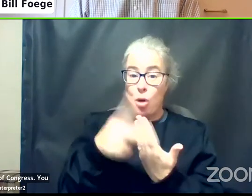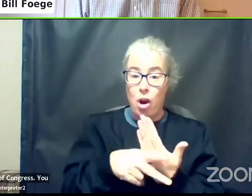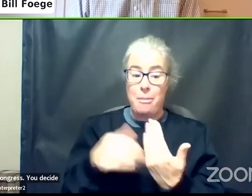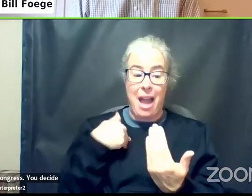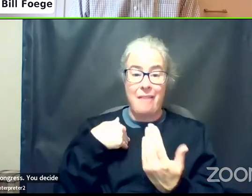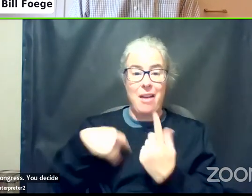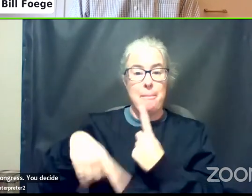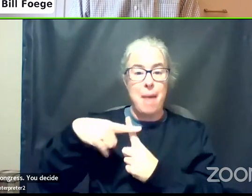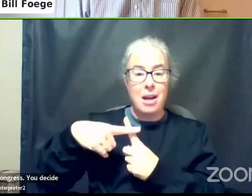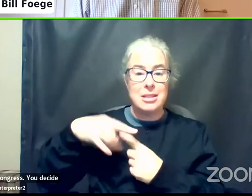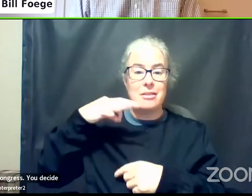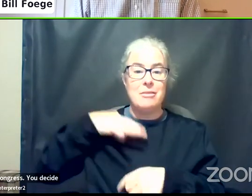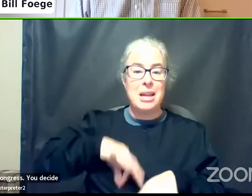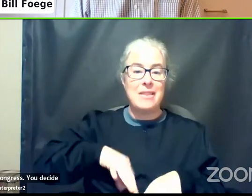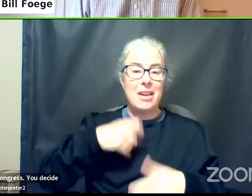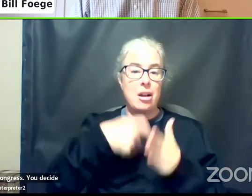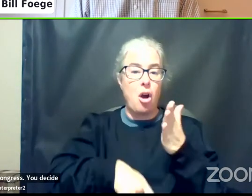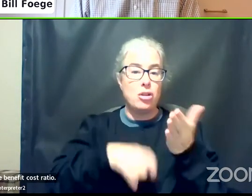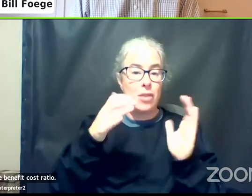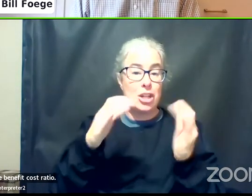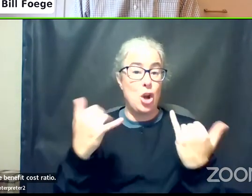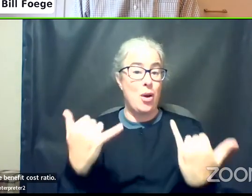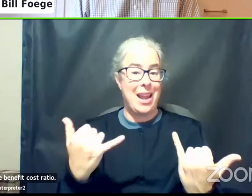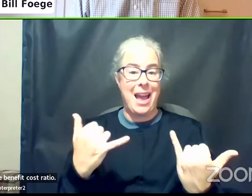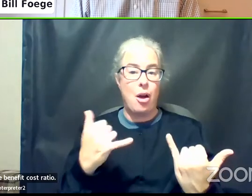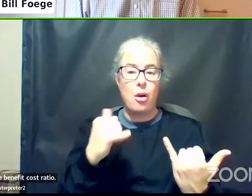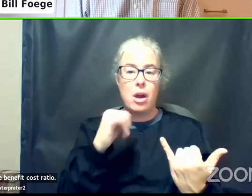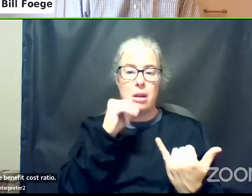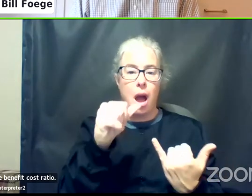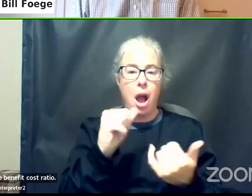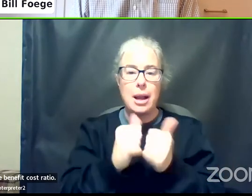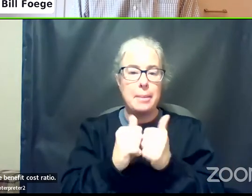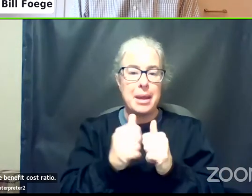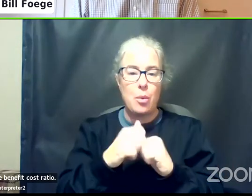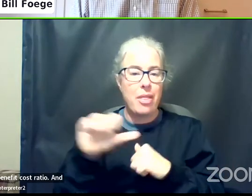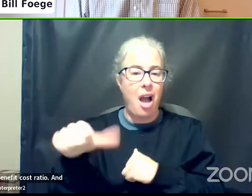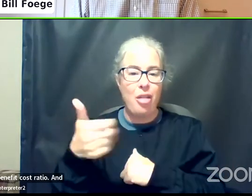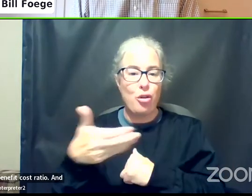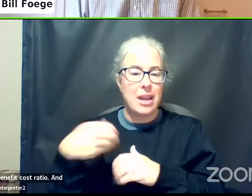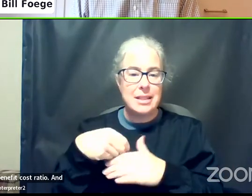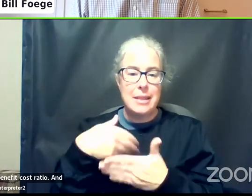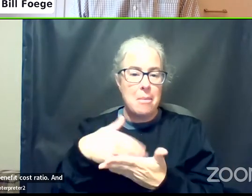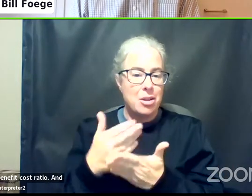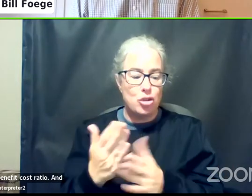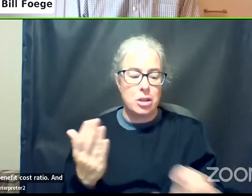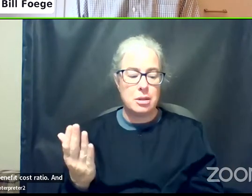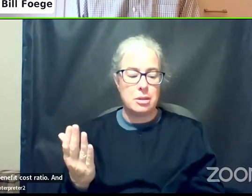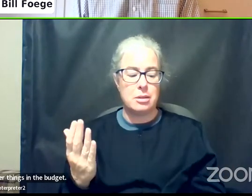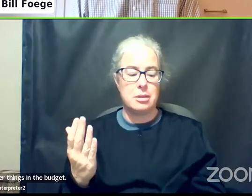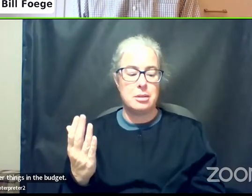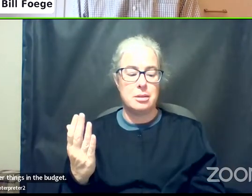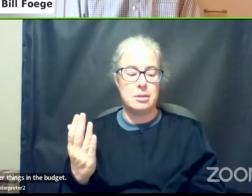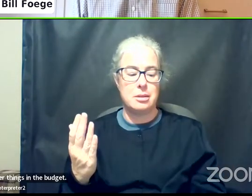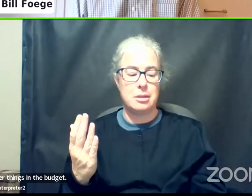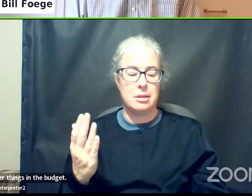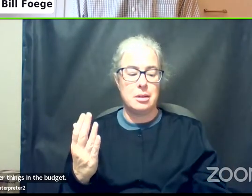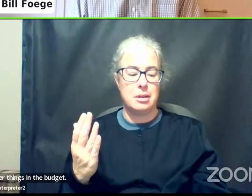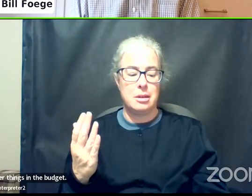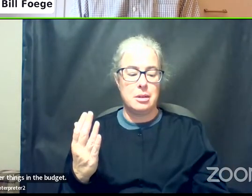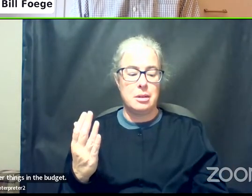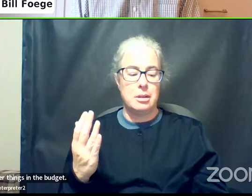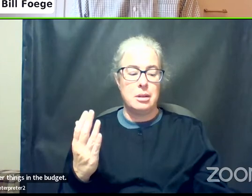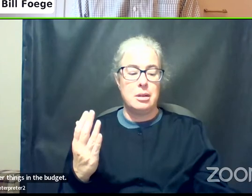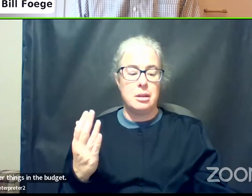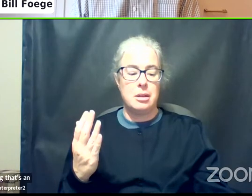a positive benefit cost ratio and now it doesn't compete with other things in the budget it becomes something